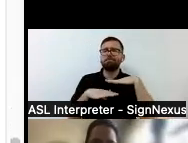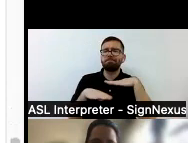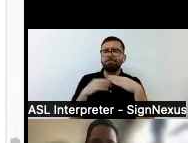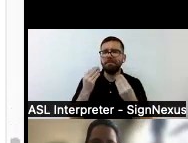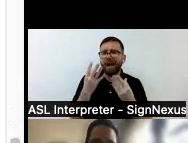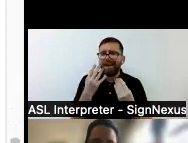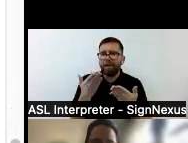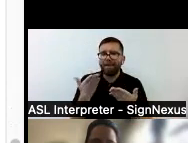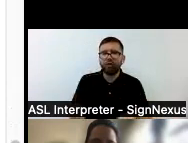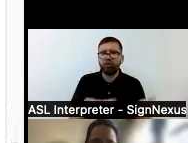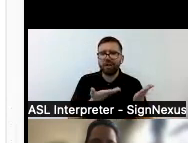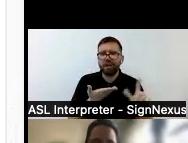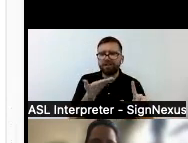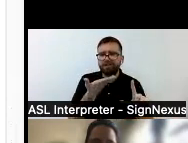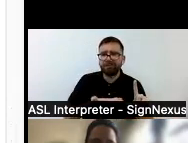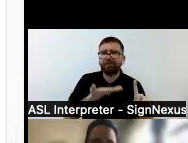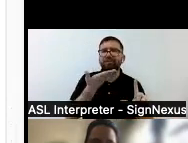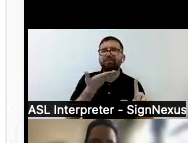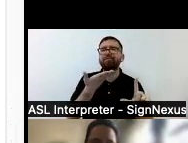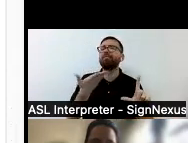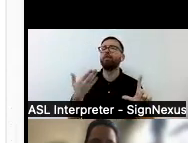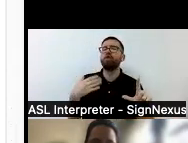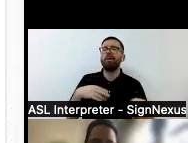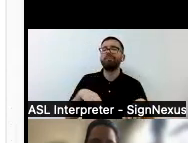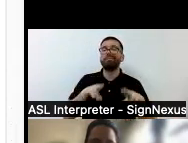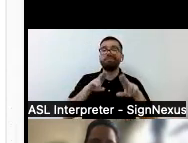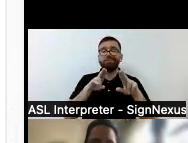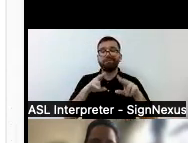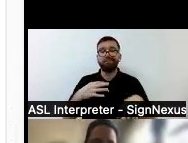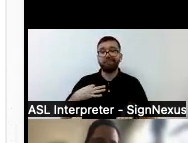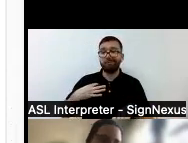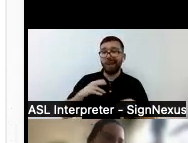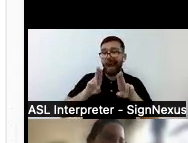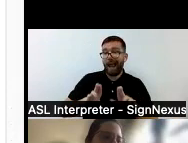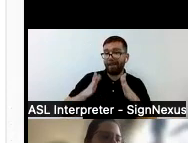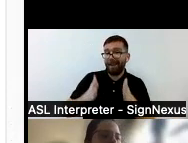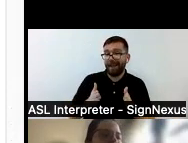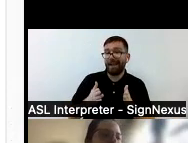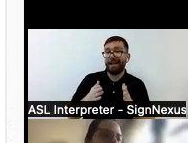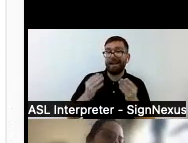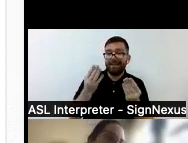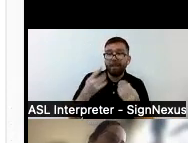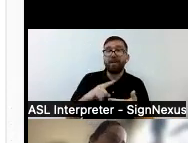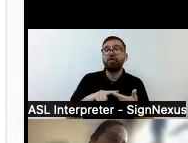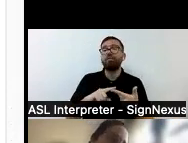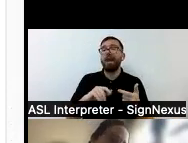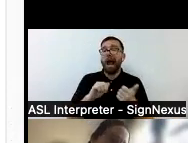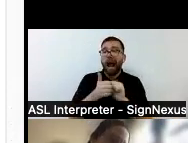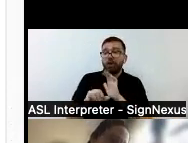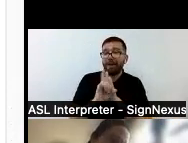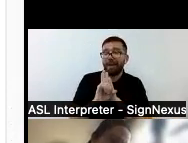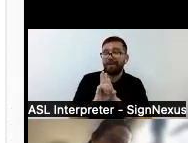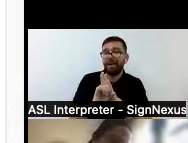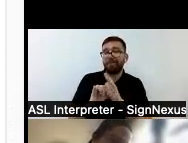information here, applicant information, your name, again, now how you identify as an individual dance maker, and you can select all